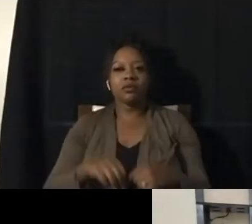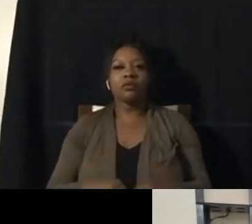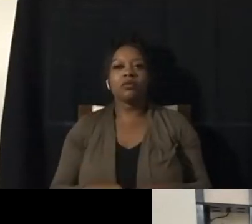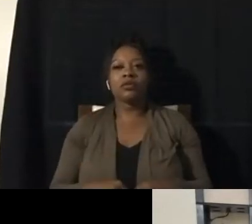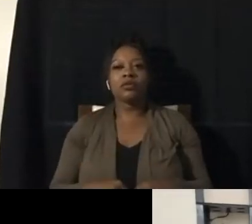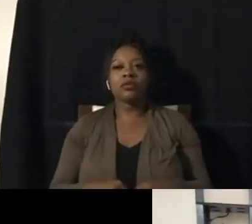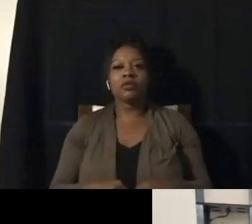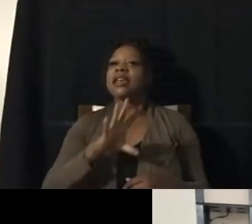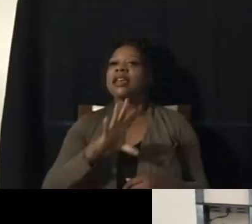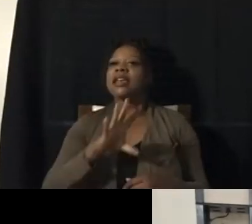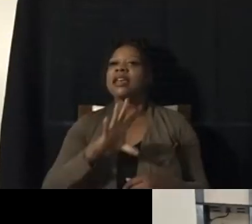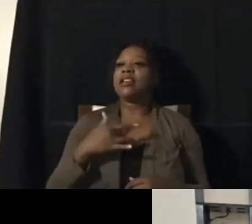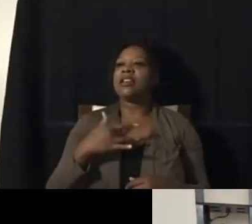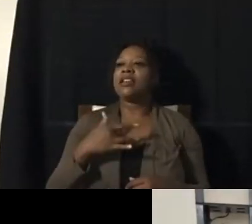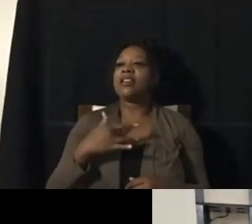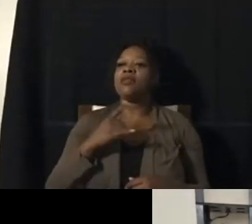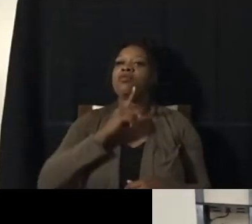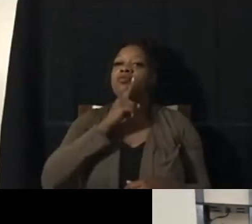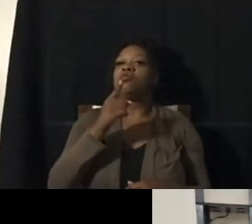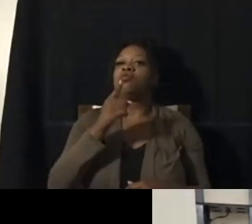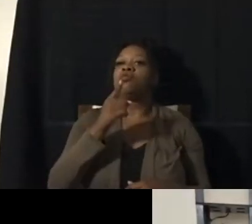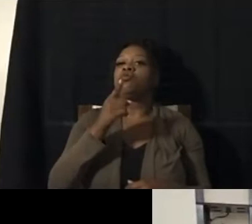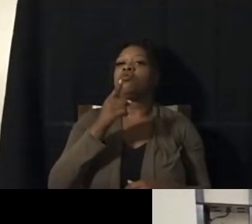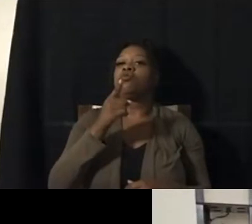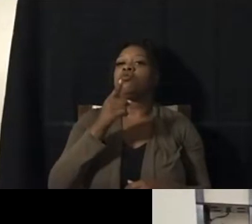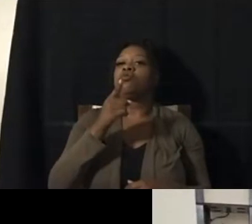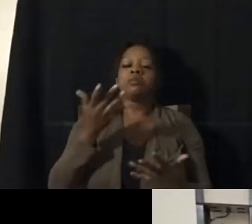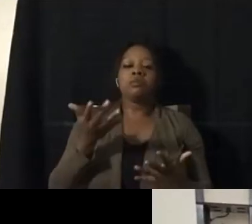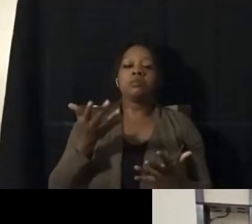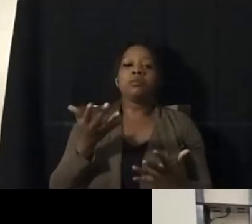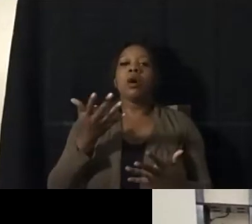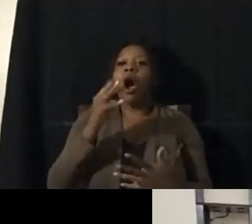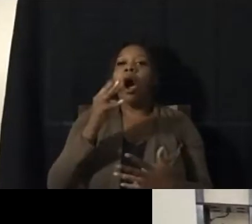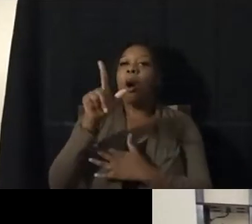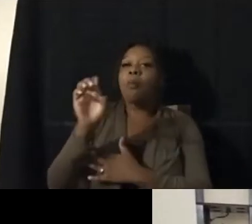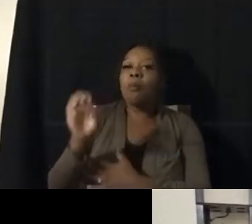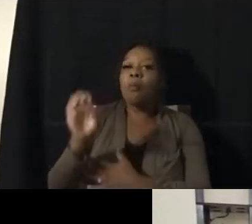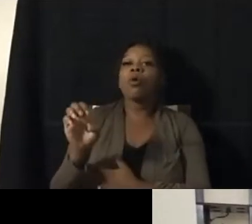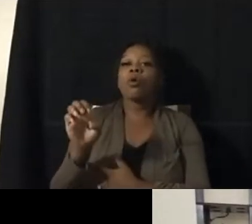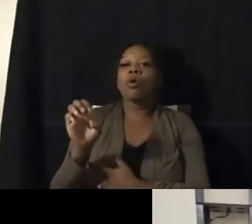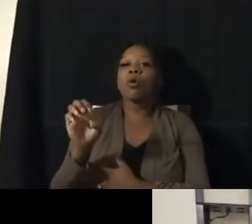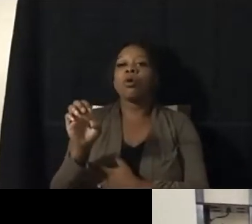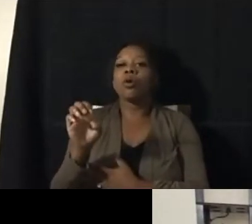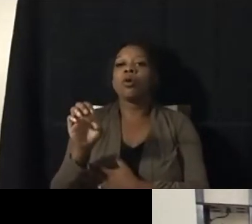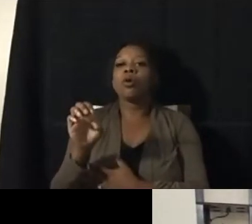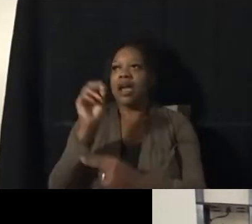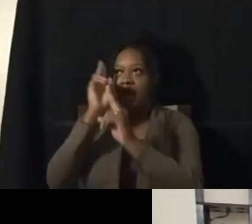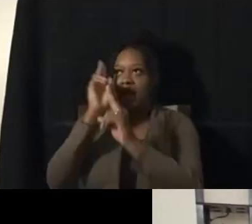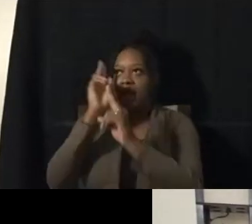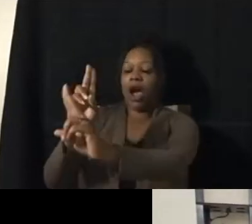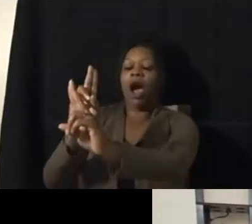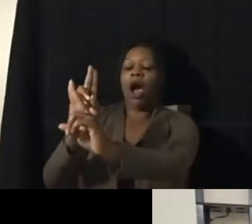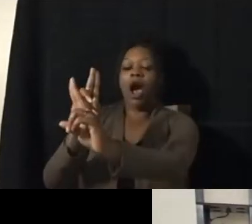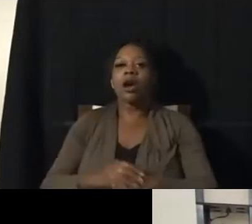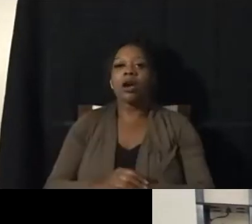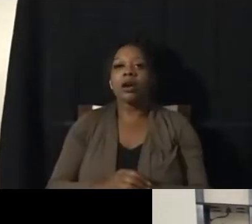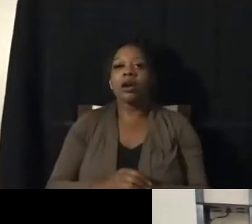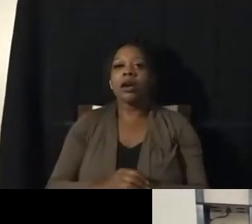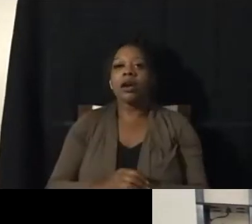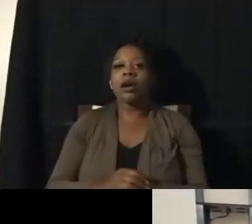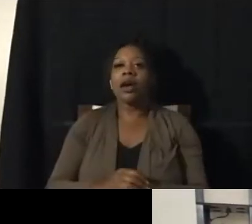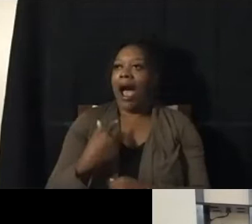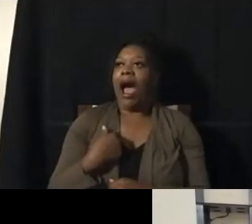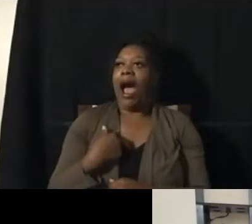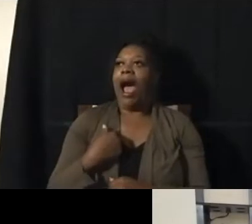humbled that, I'm not only a part of this groundbreaking